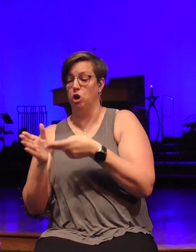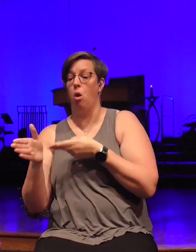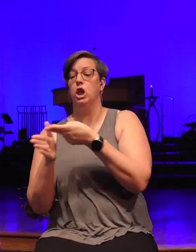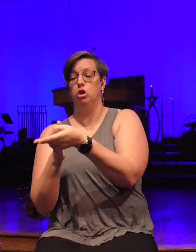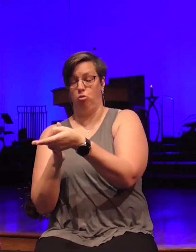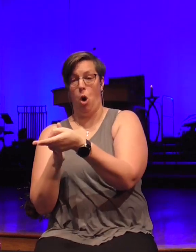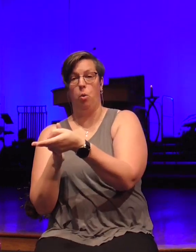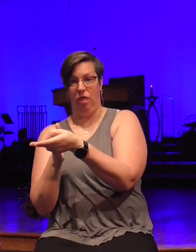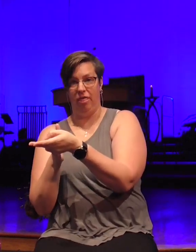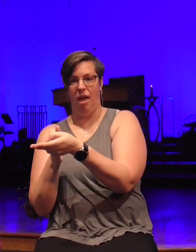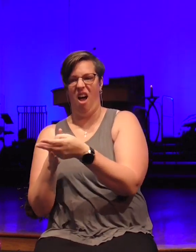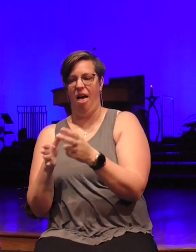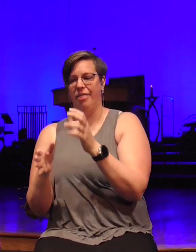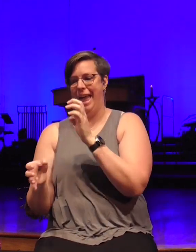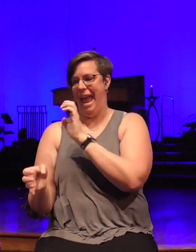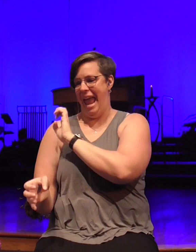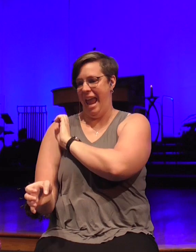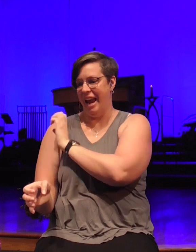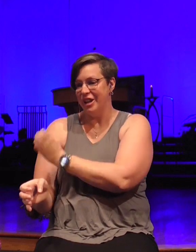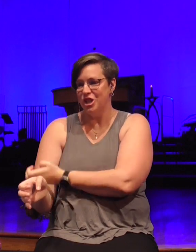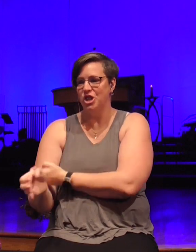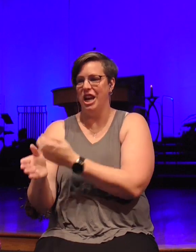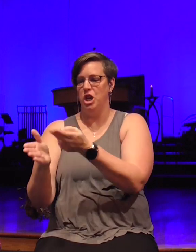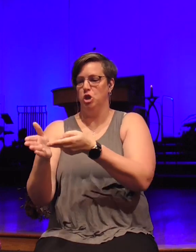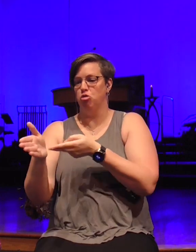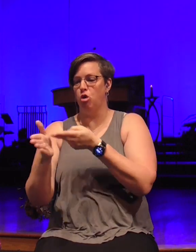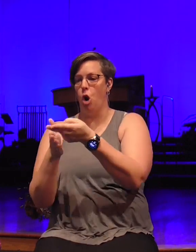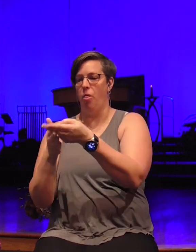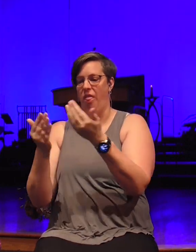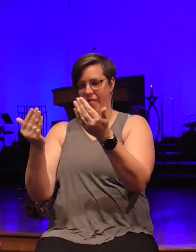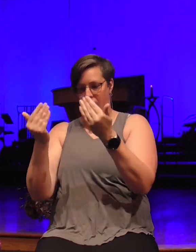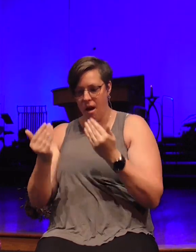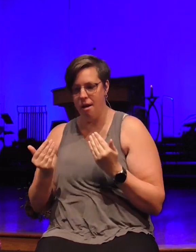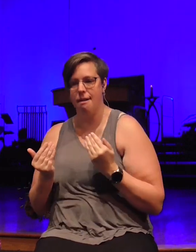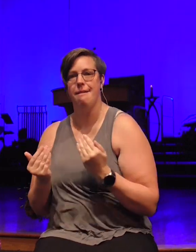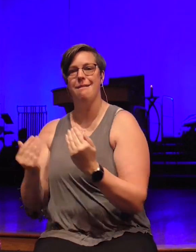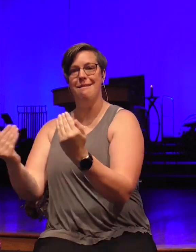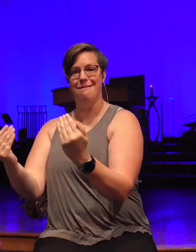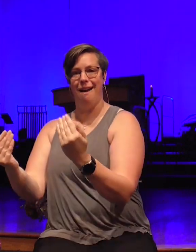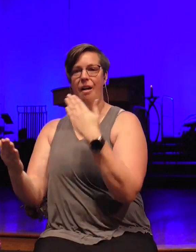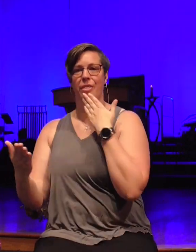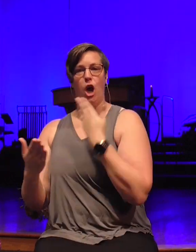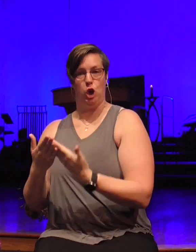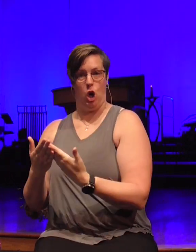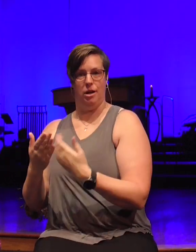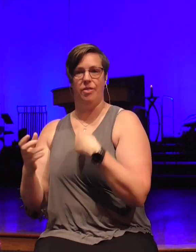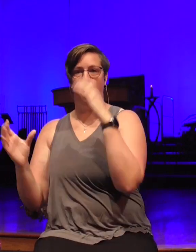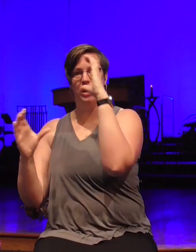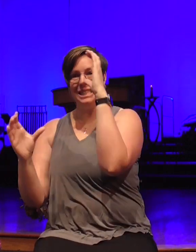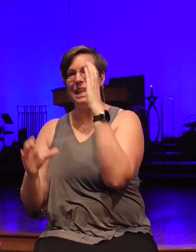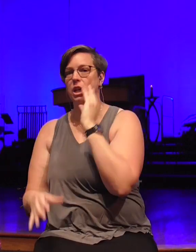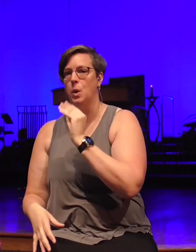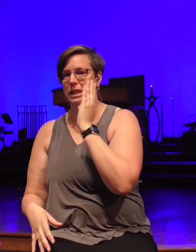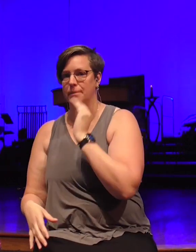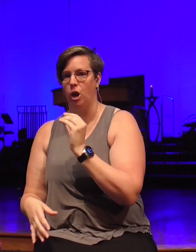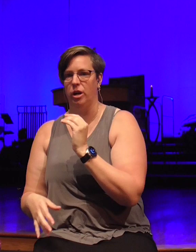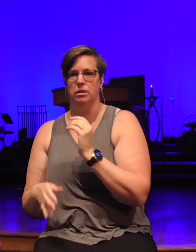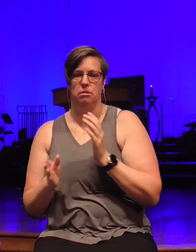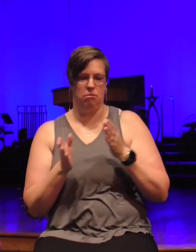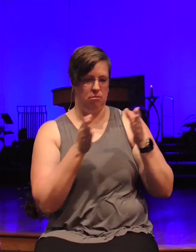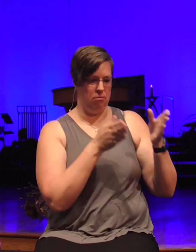being energetic truth that forwards the momentum of the good that we seek to experience